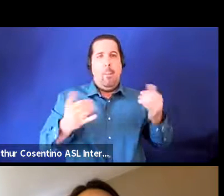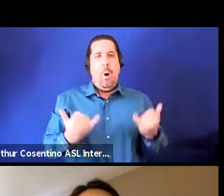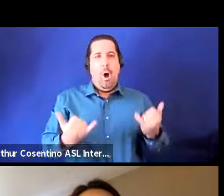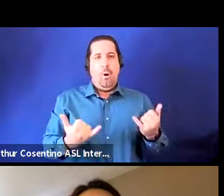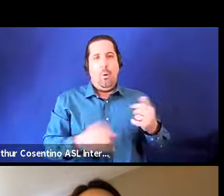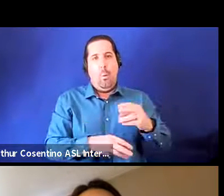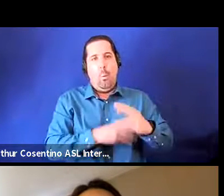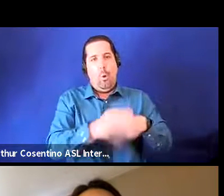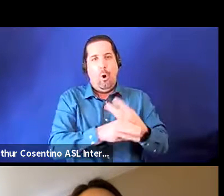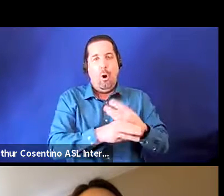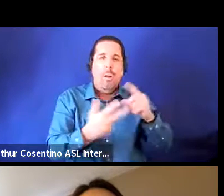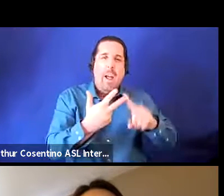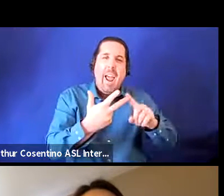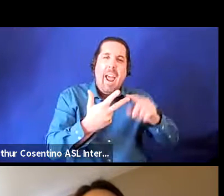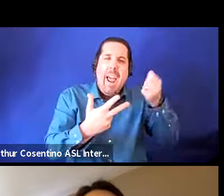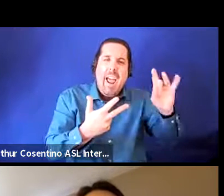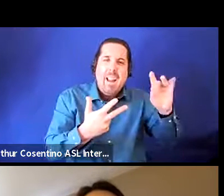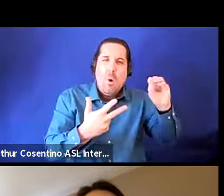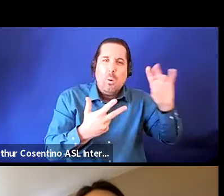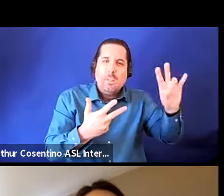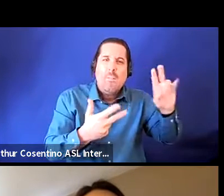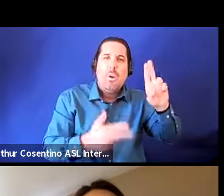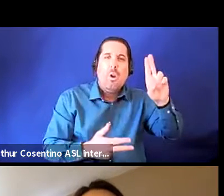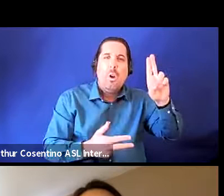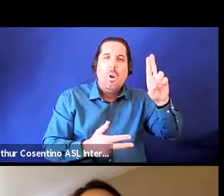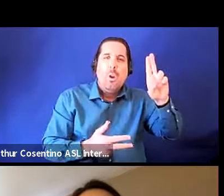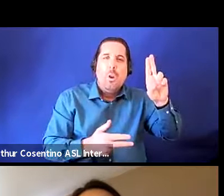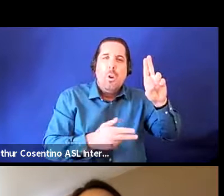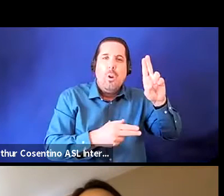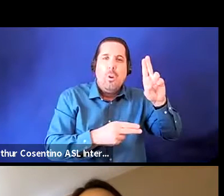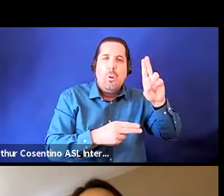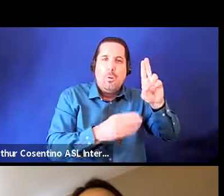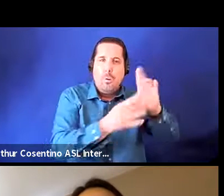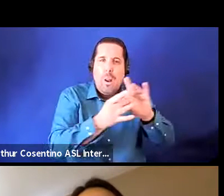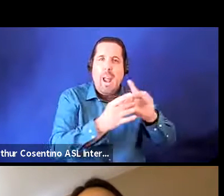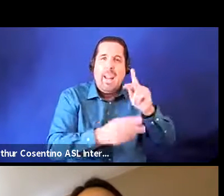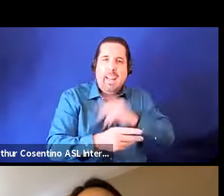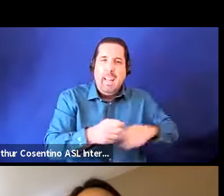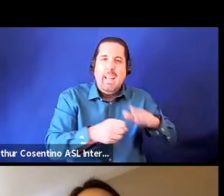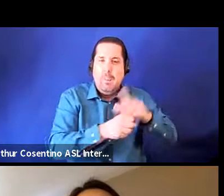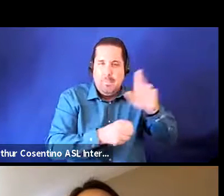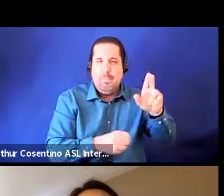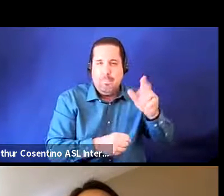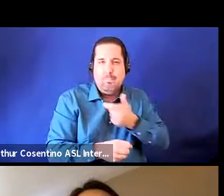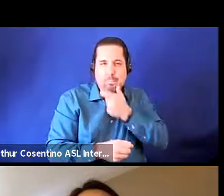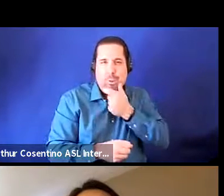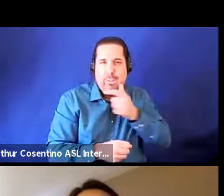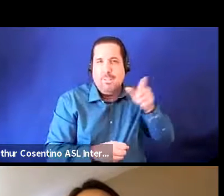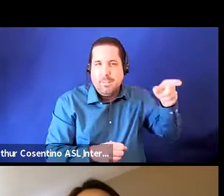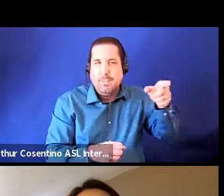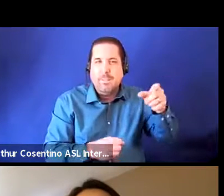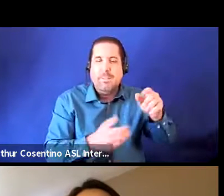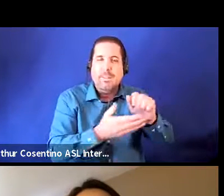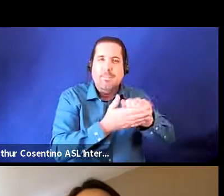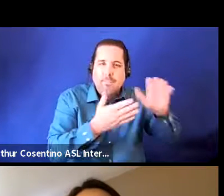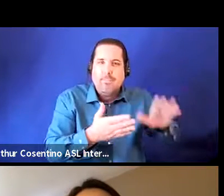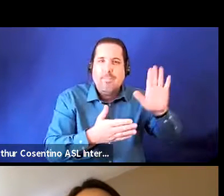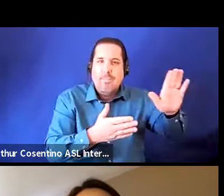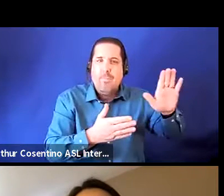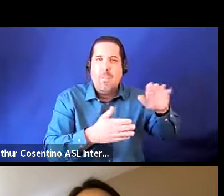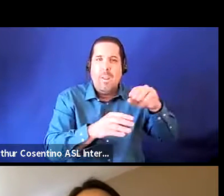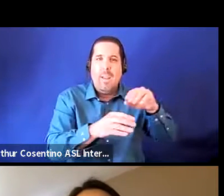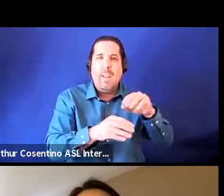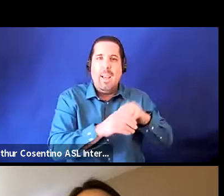1807, the United Kingdom outlawed international slave trade. Britain abolished slavery throughout its empire